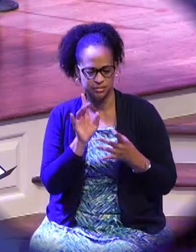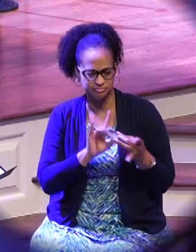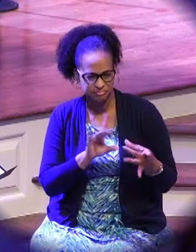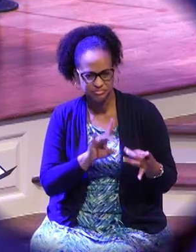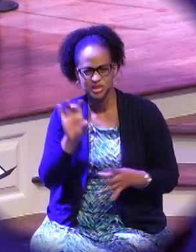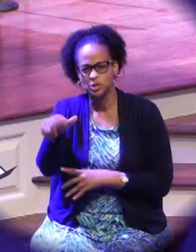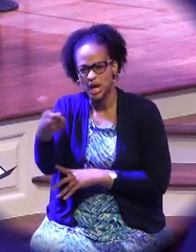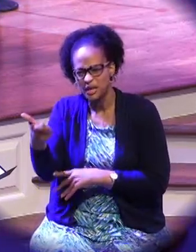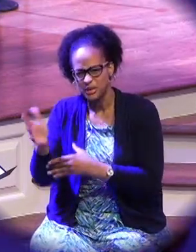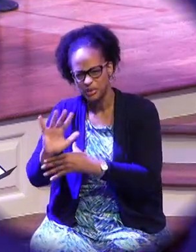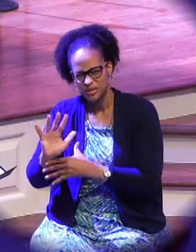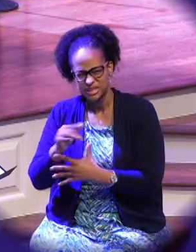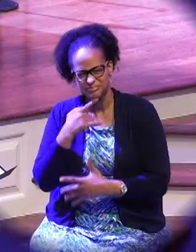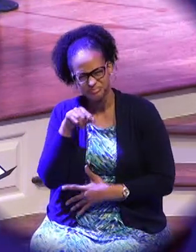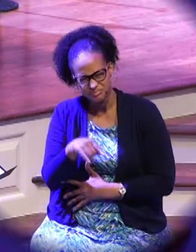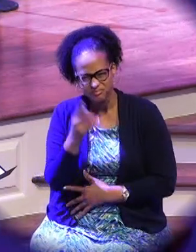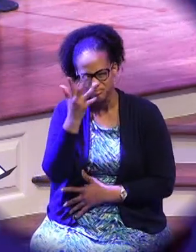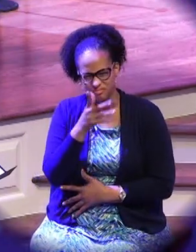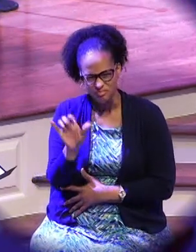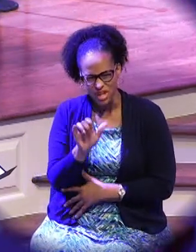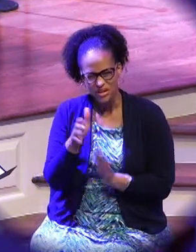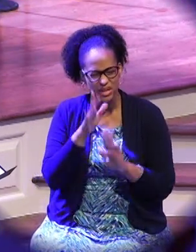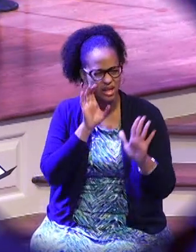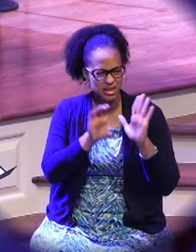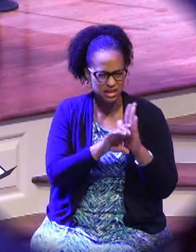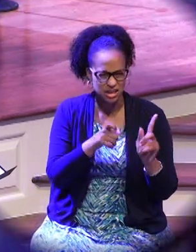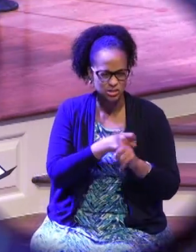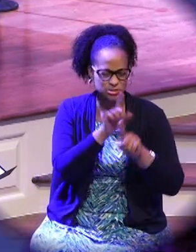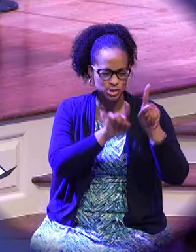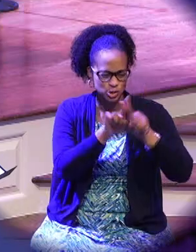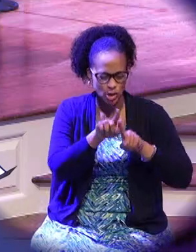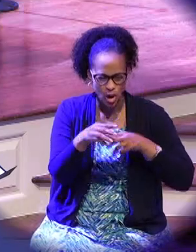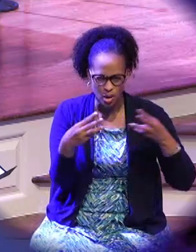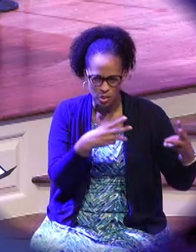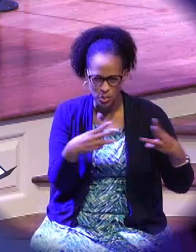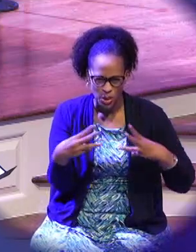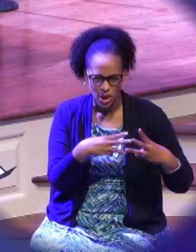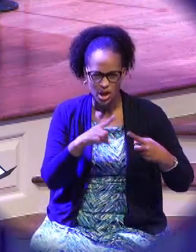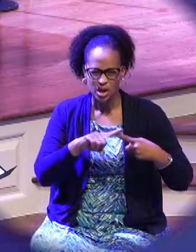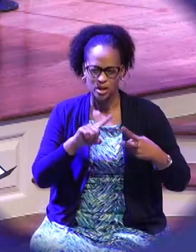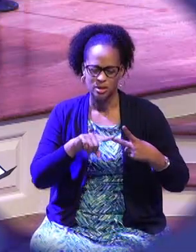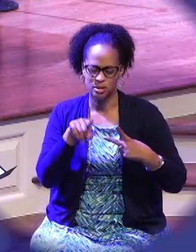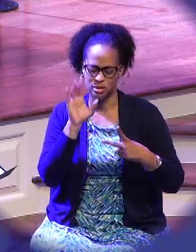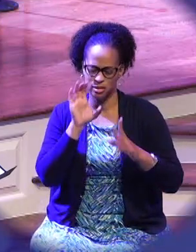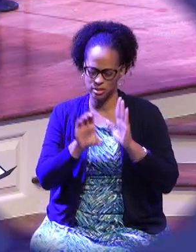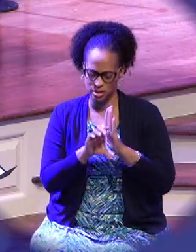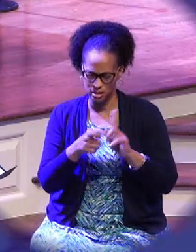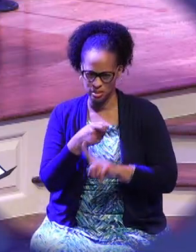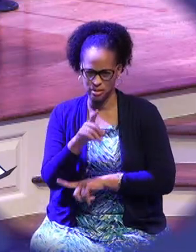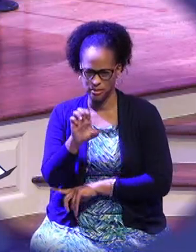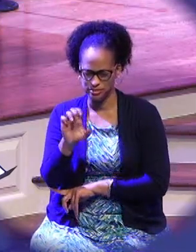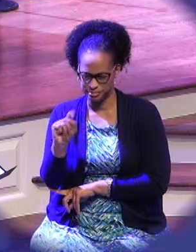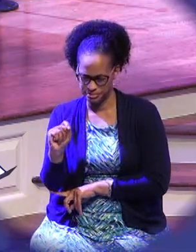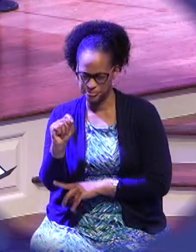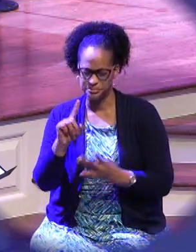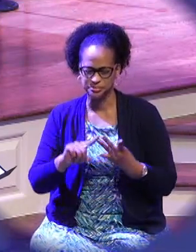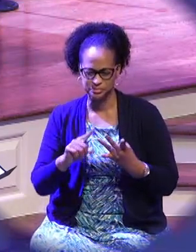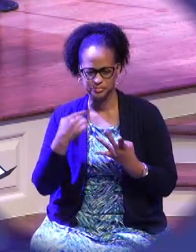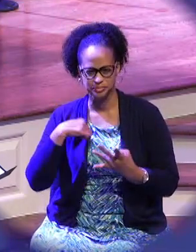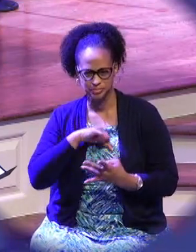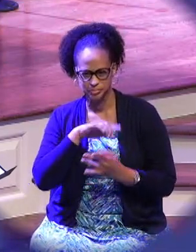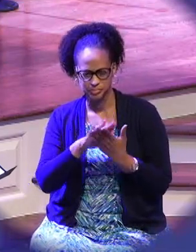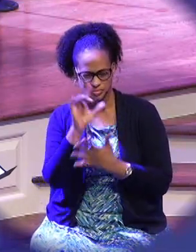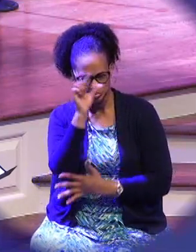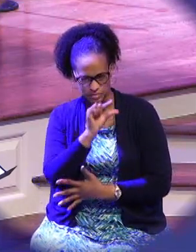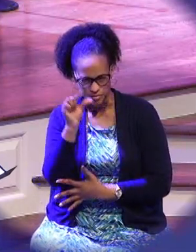other movies. I said, this looks like a scene from Star Wars. In another moment, this looks like a scene from E.T. And before long, we're